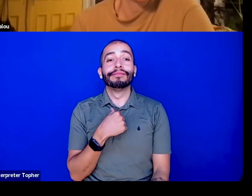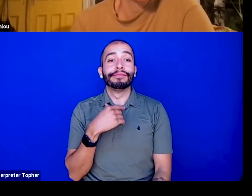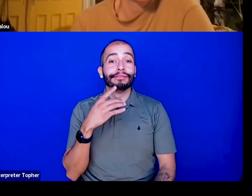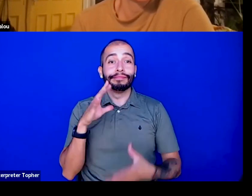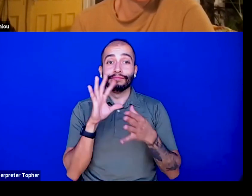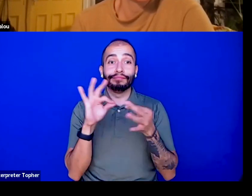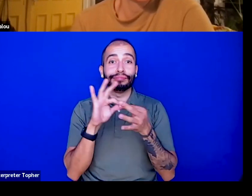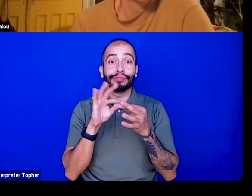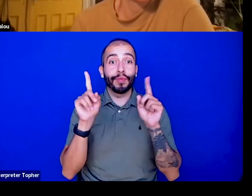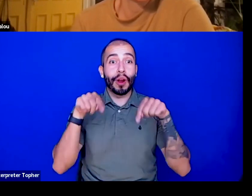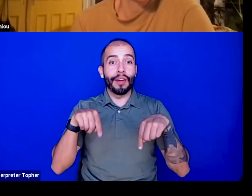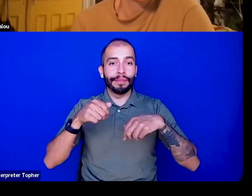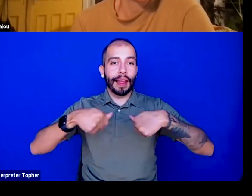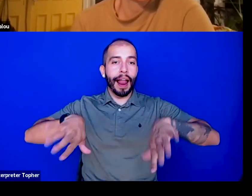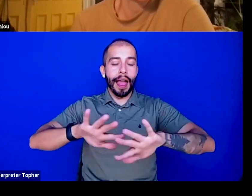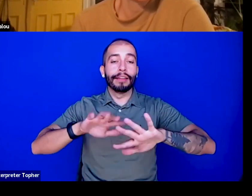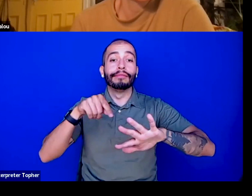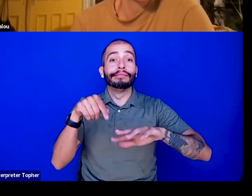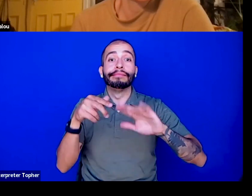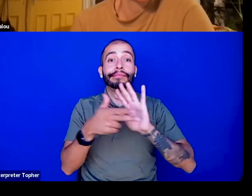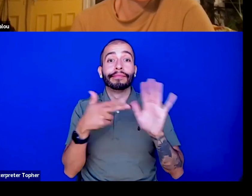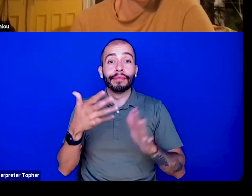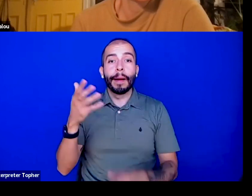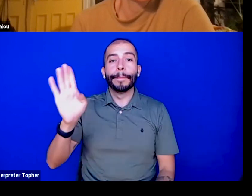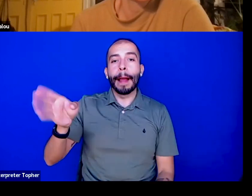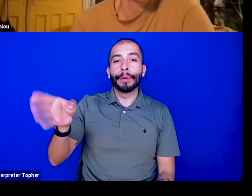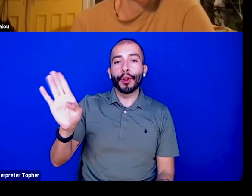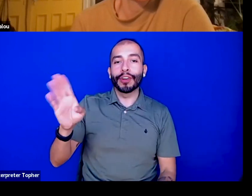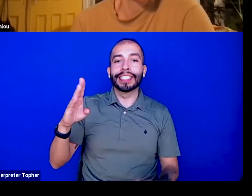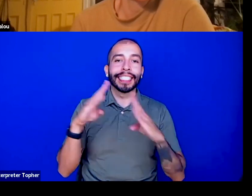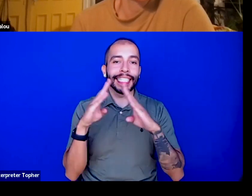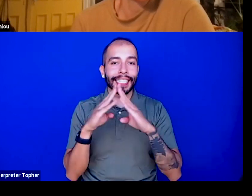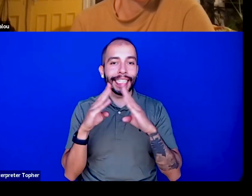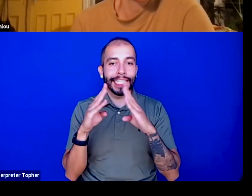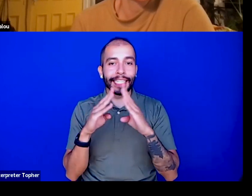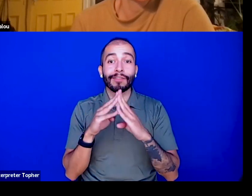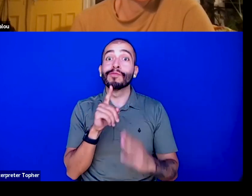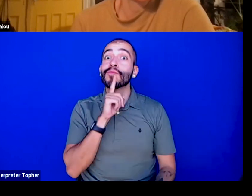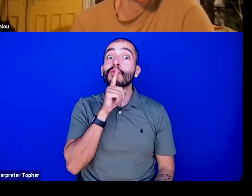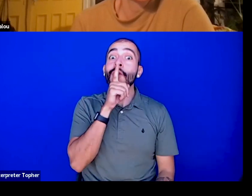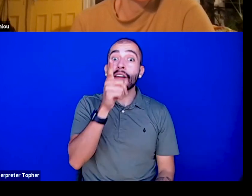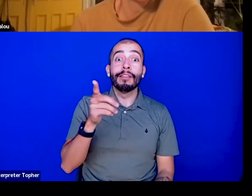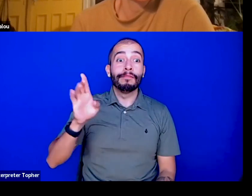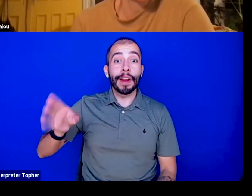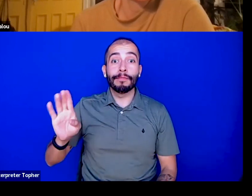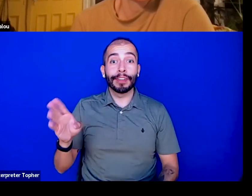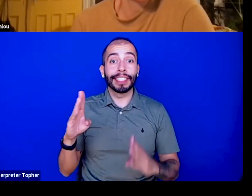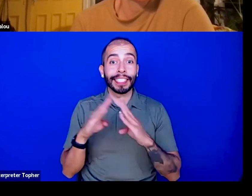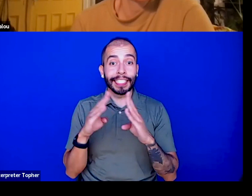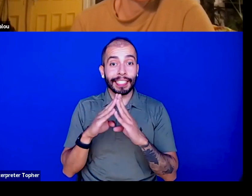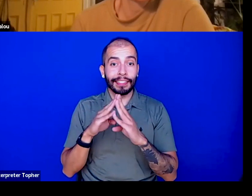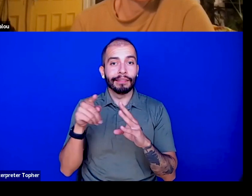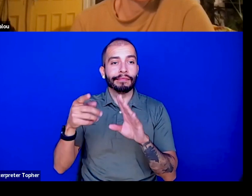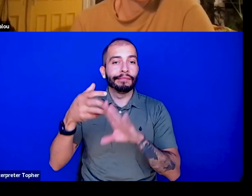City. And I'm really, really happy to be here. I am coming, having been